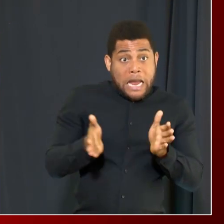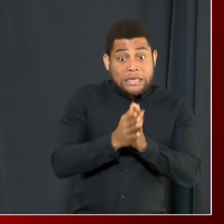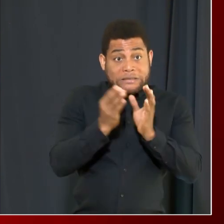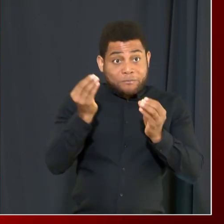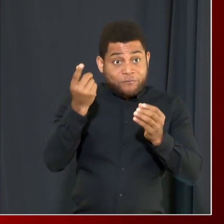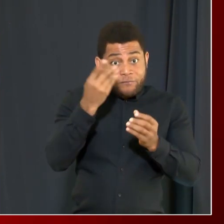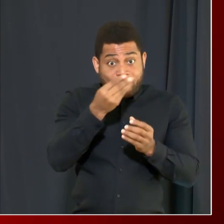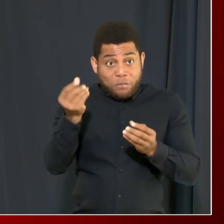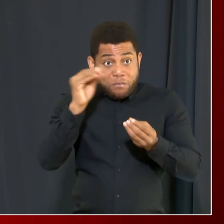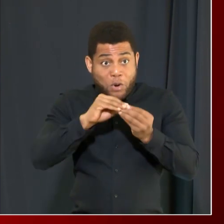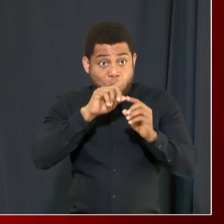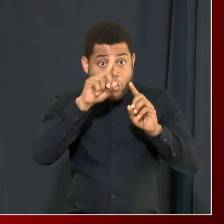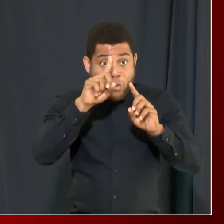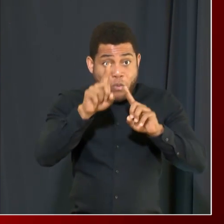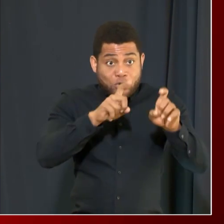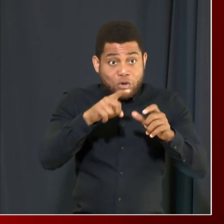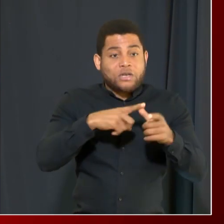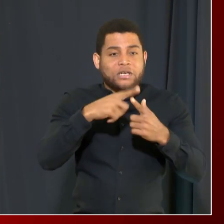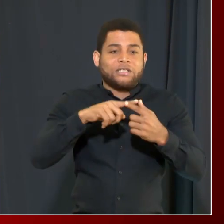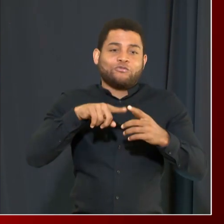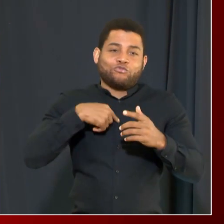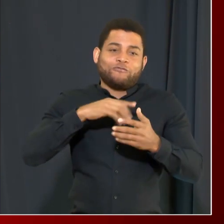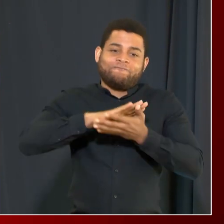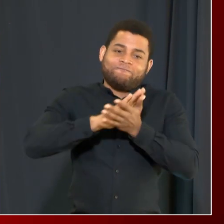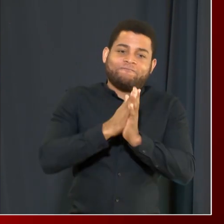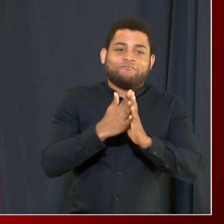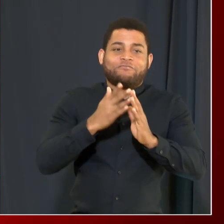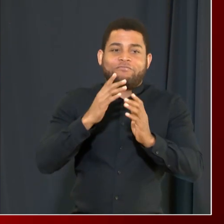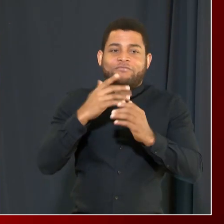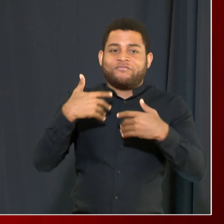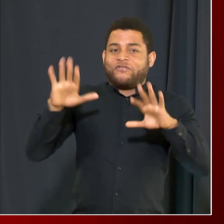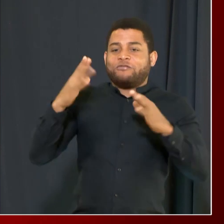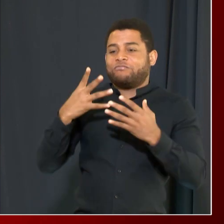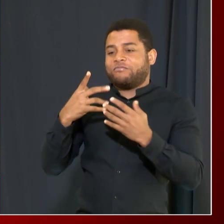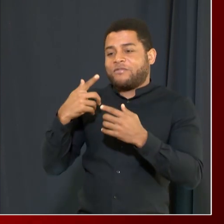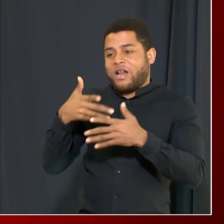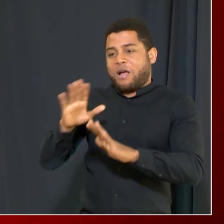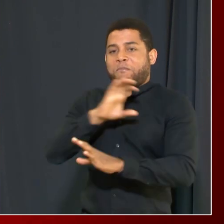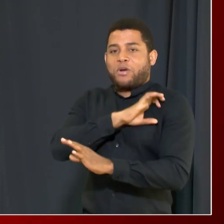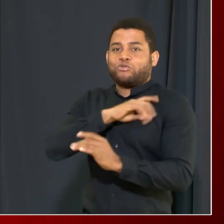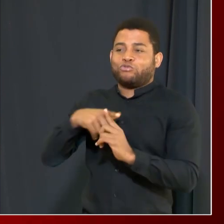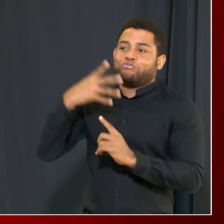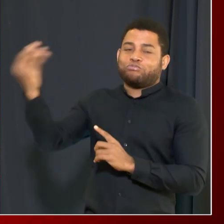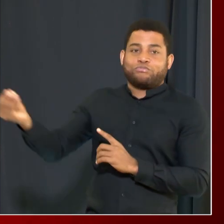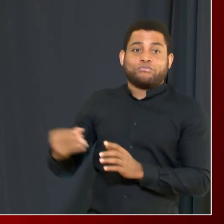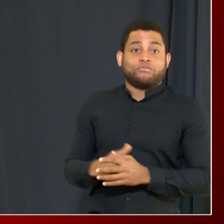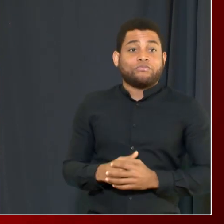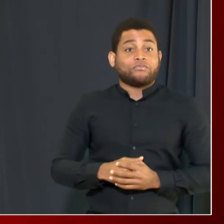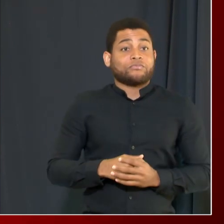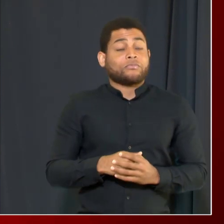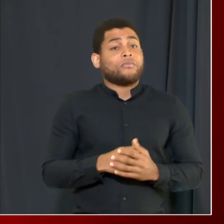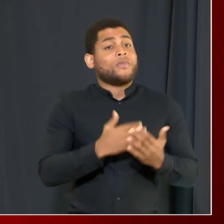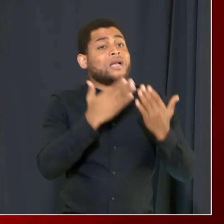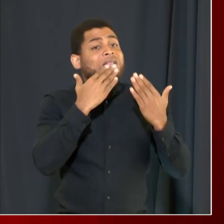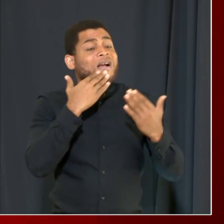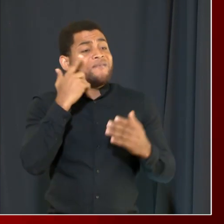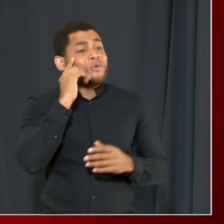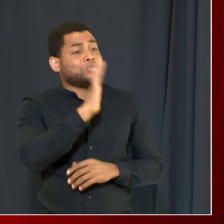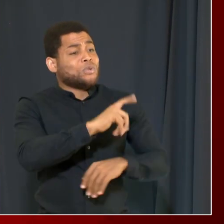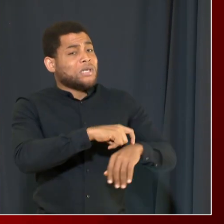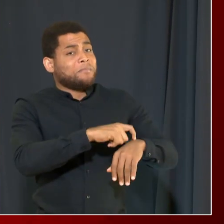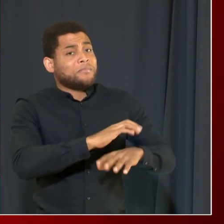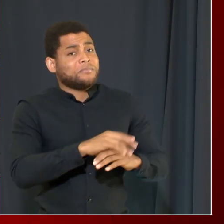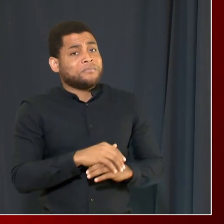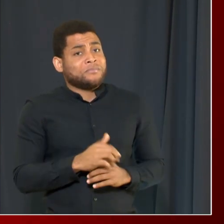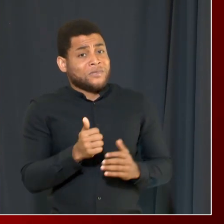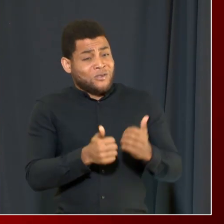to allow her to get uptown. I'm Ted Oberg from News 4. Thanks for making time. Chief, you have said in the past